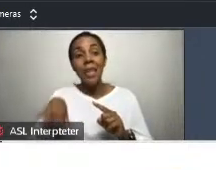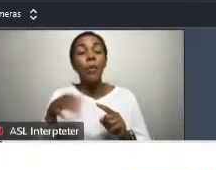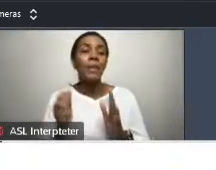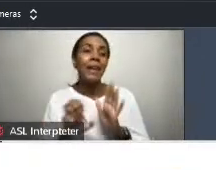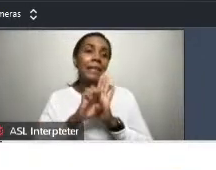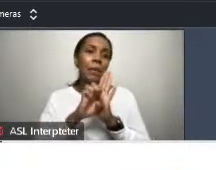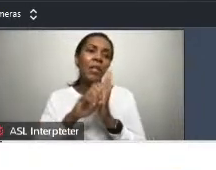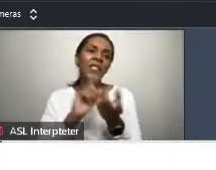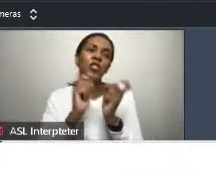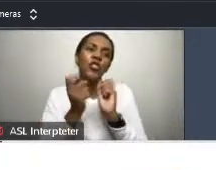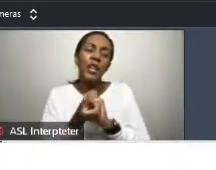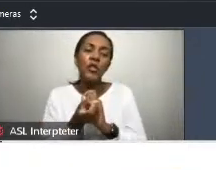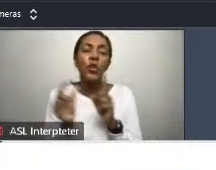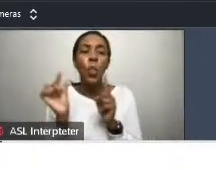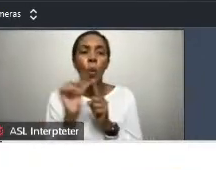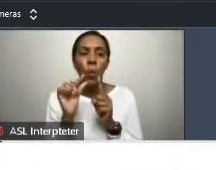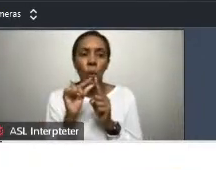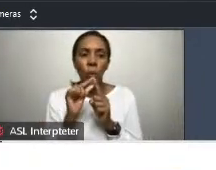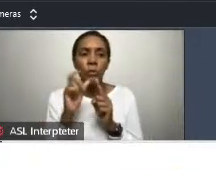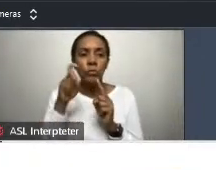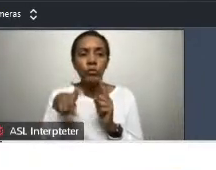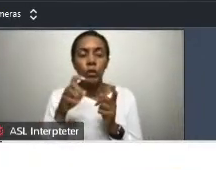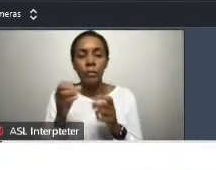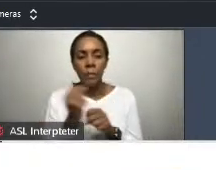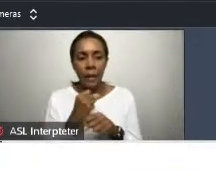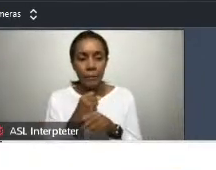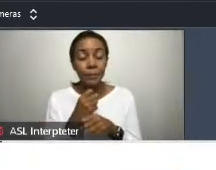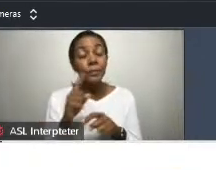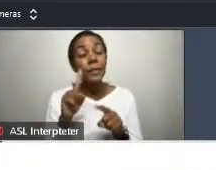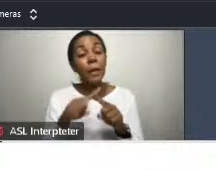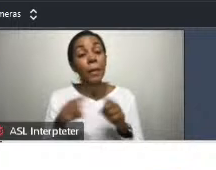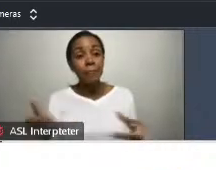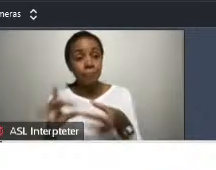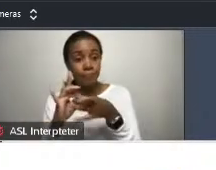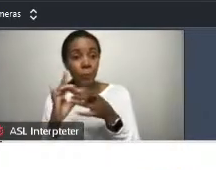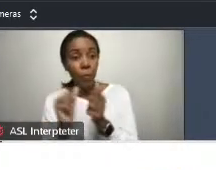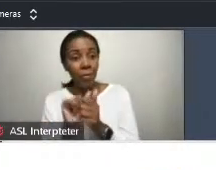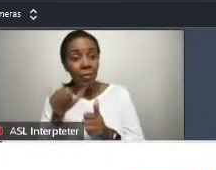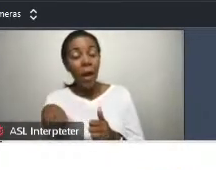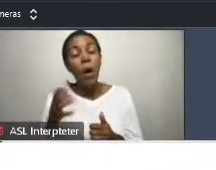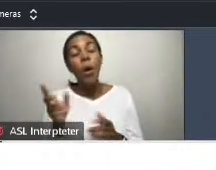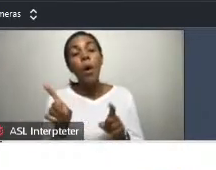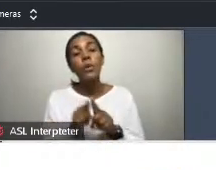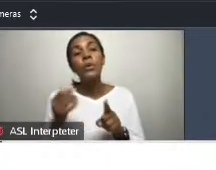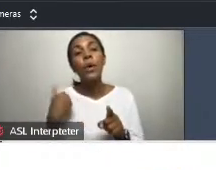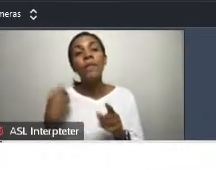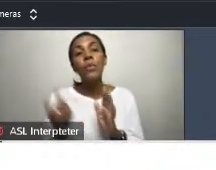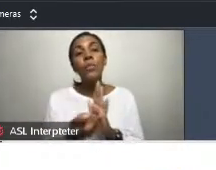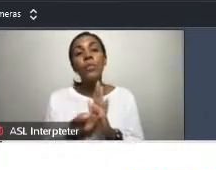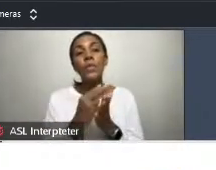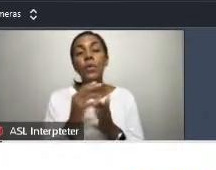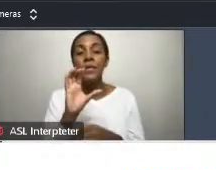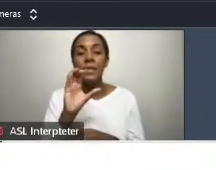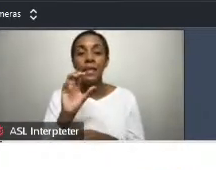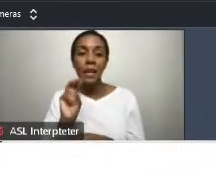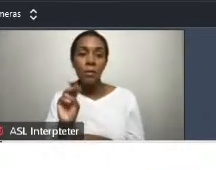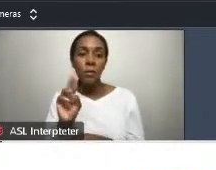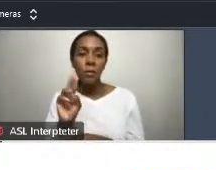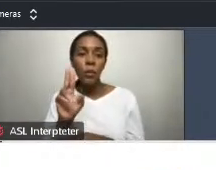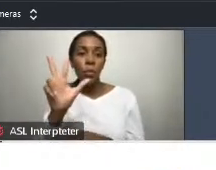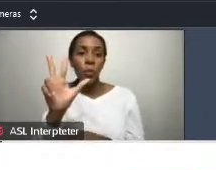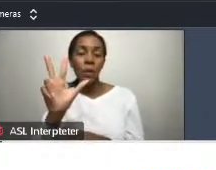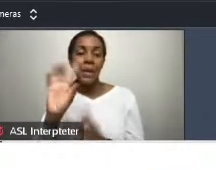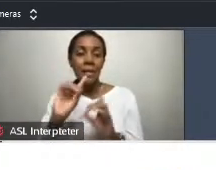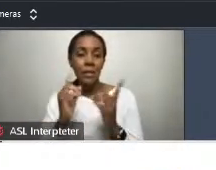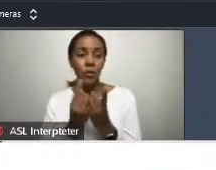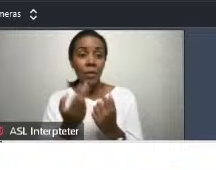might need to be made. But in conjunction with that, we've also made a review of all of the CMU3 districts, the